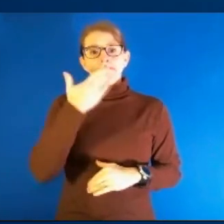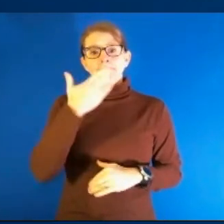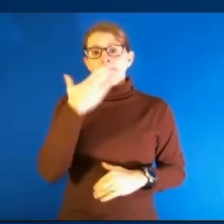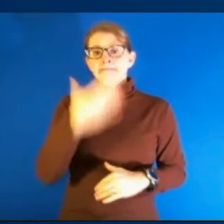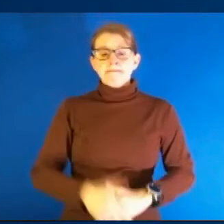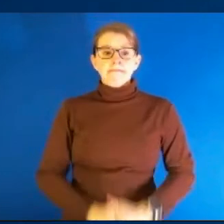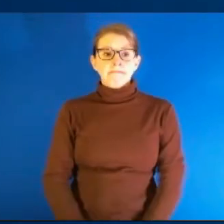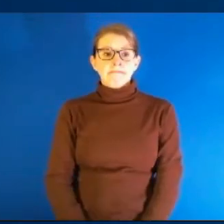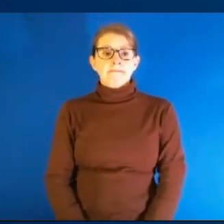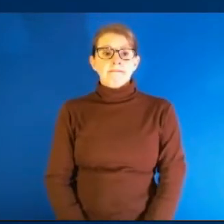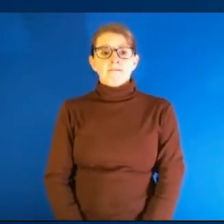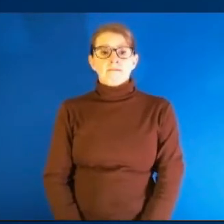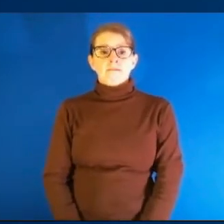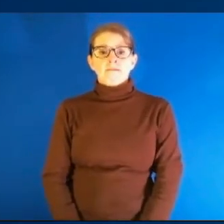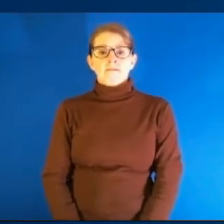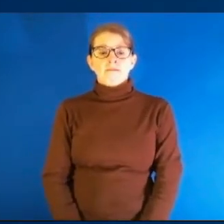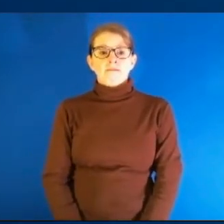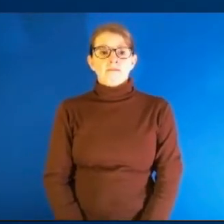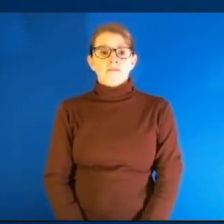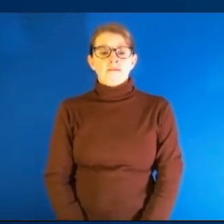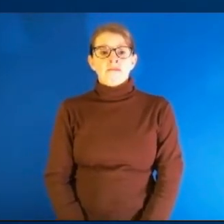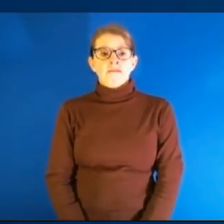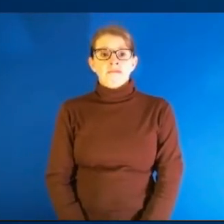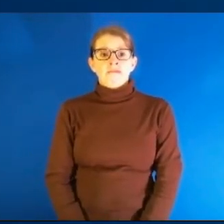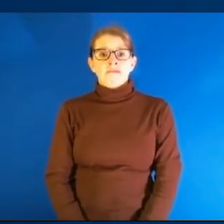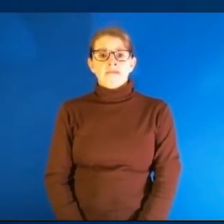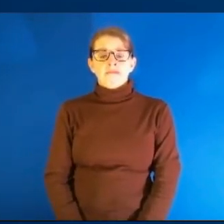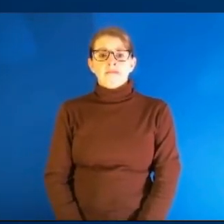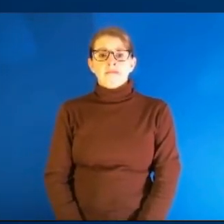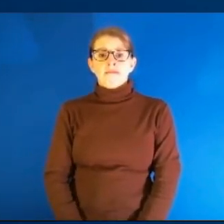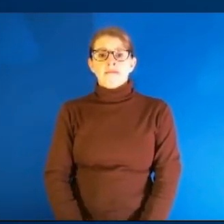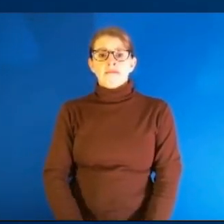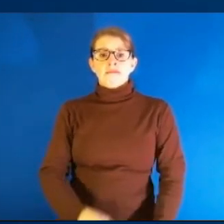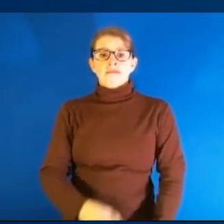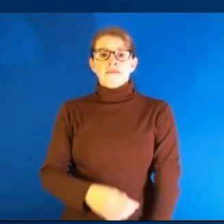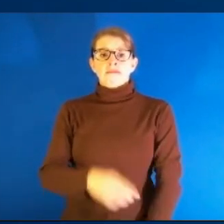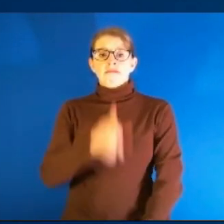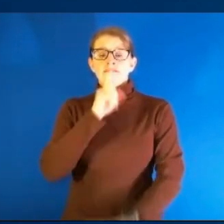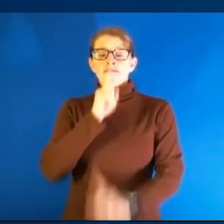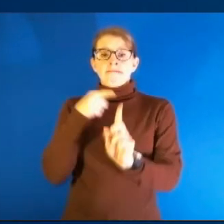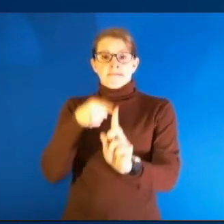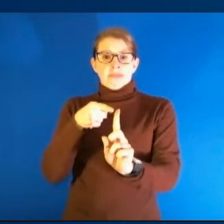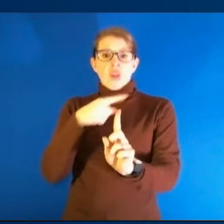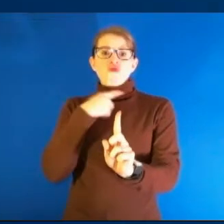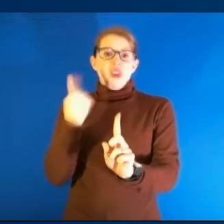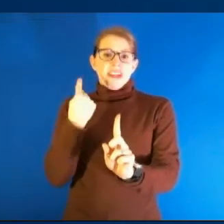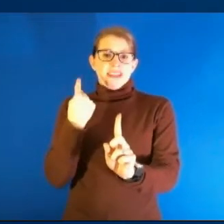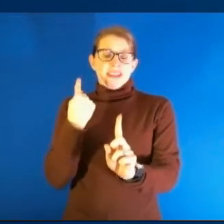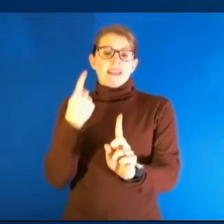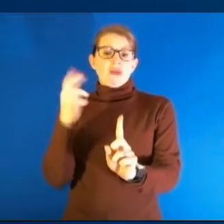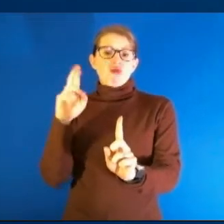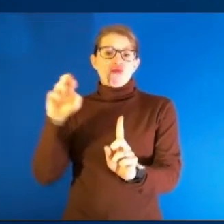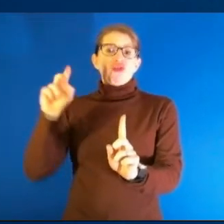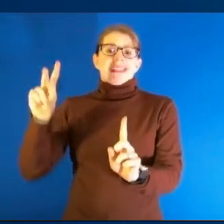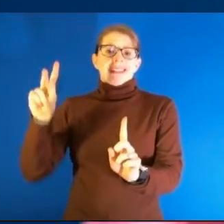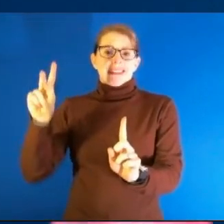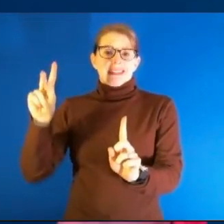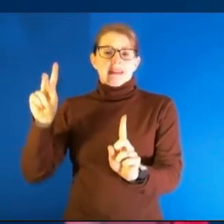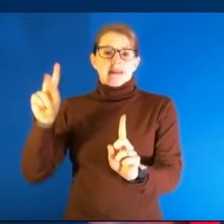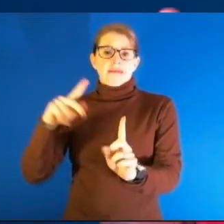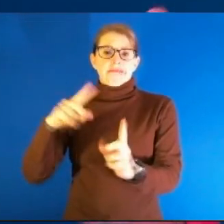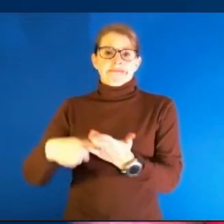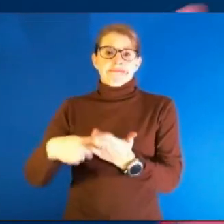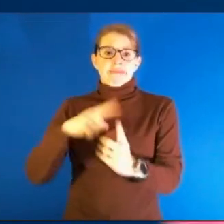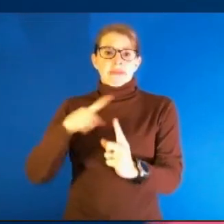This ultimately is a question about just about risk. So when you go to medical school, you go through